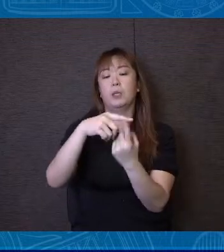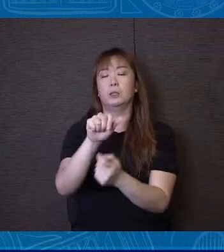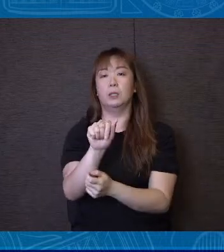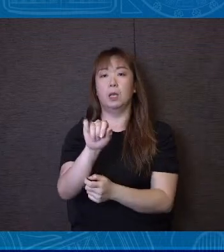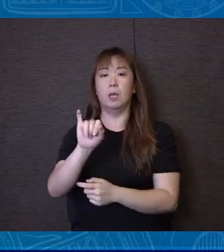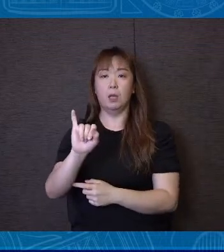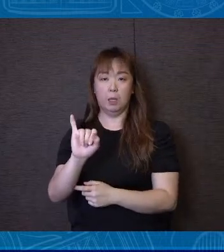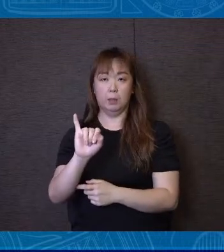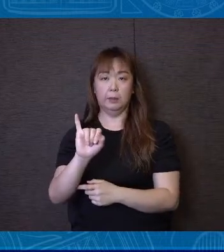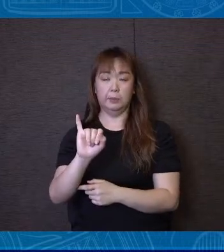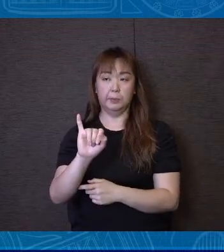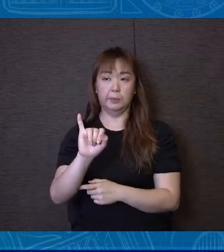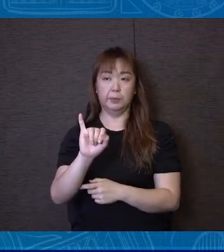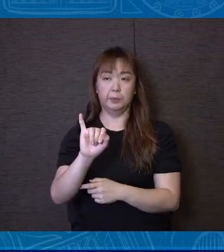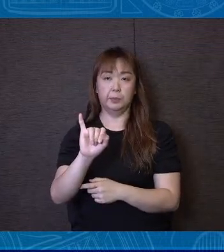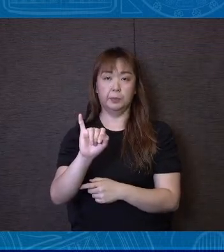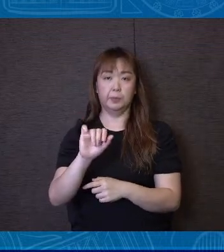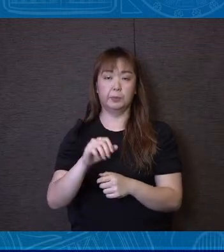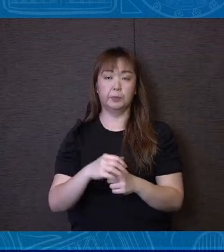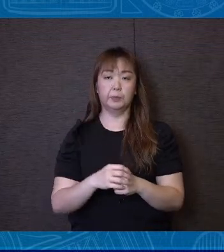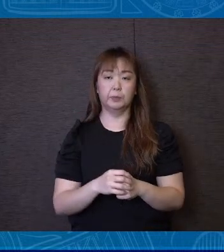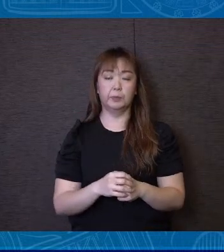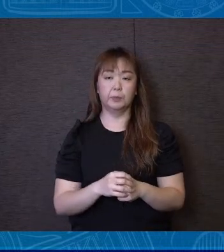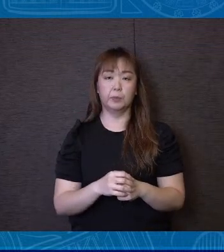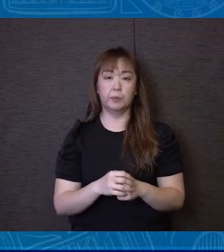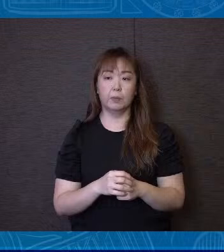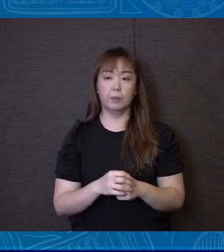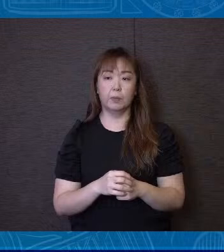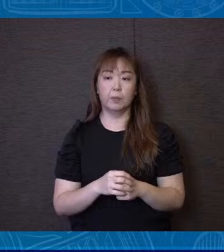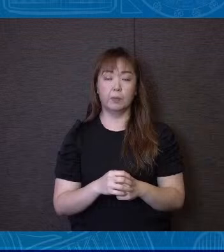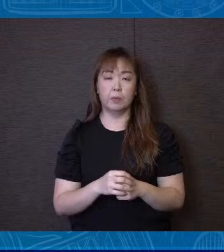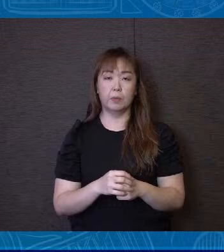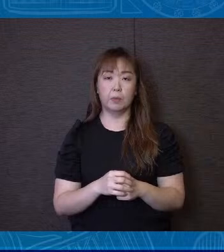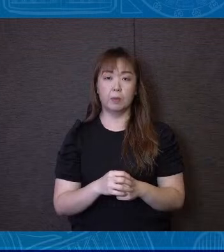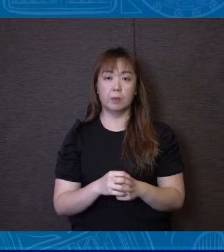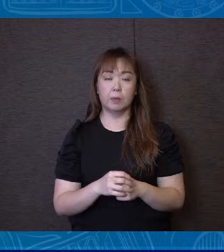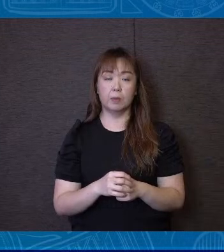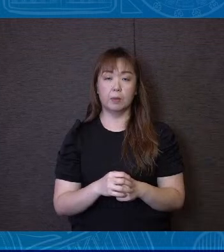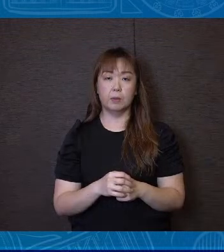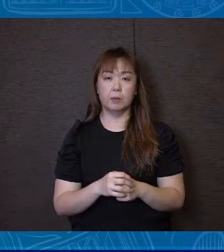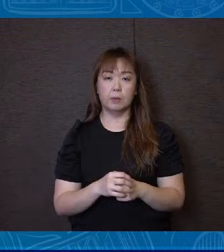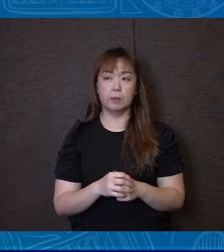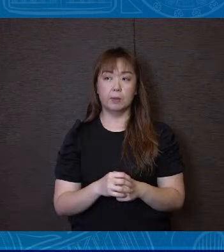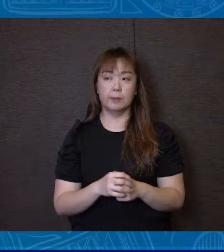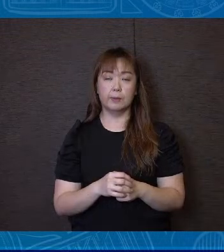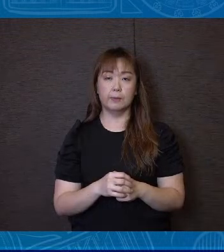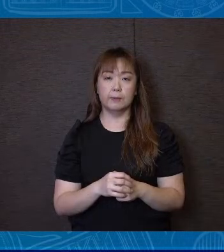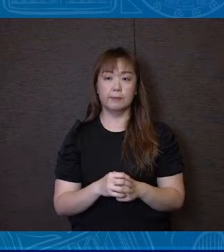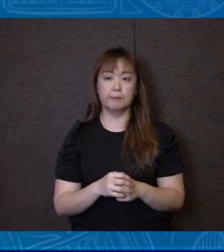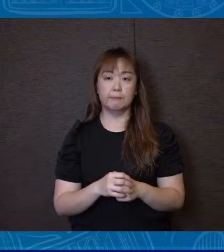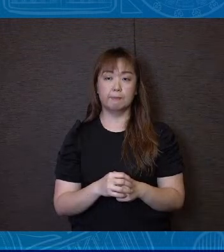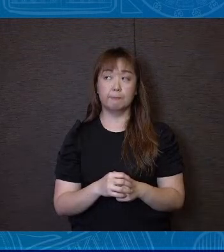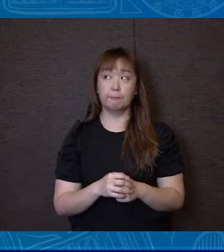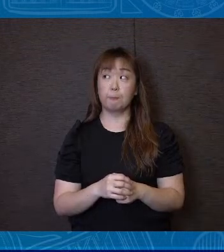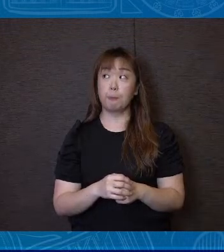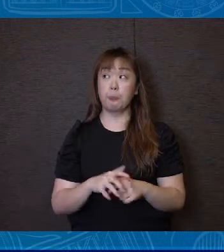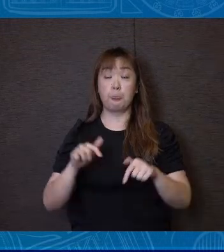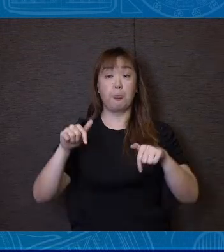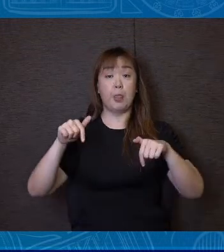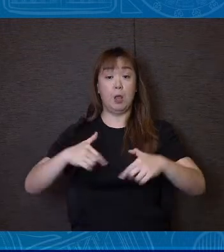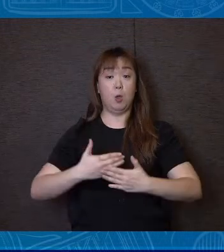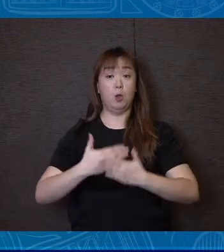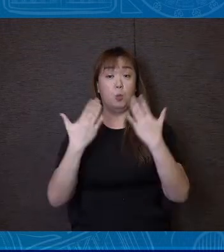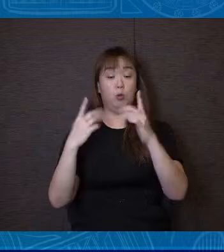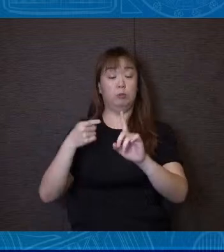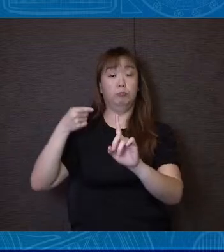work under the Pillar 3 of the EW4A. So just to start and say that this session that we are doing